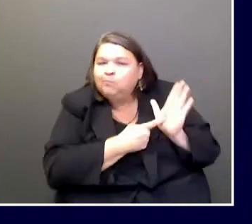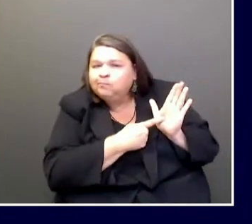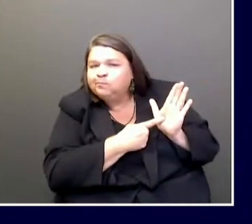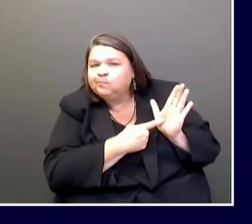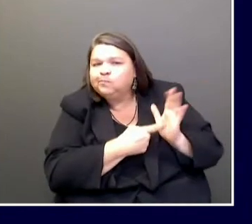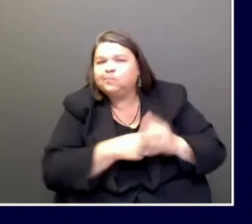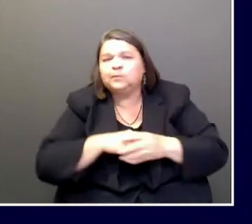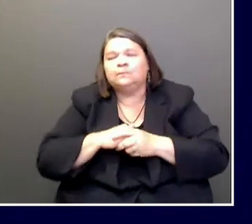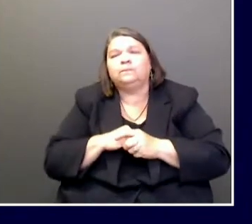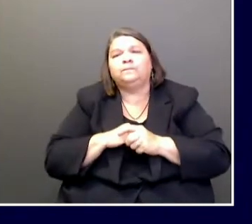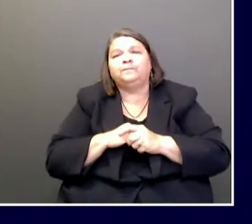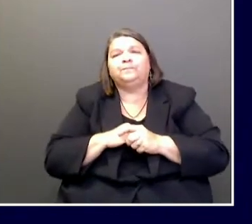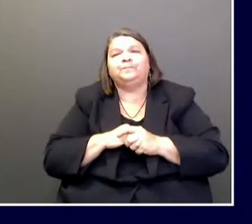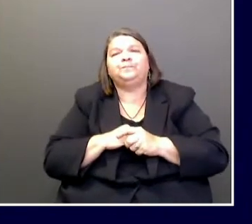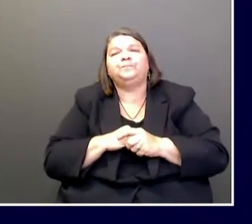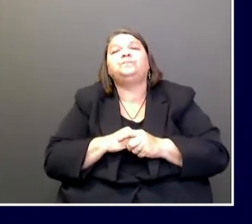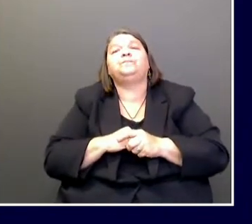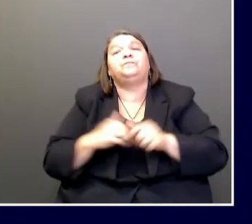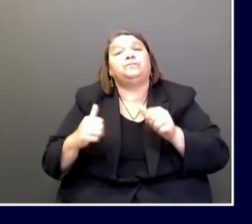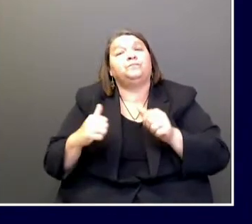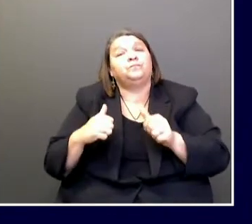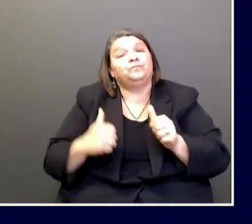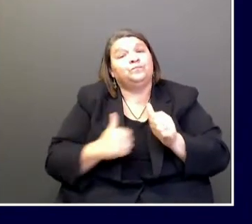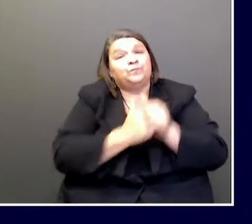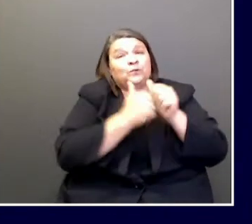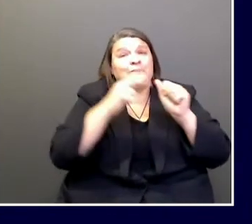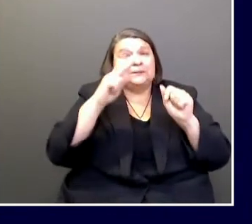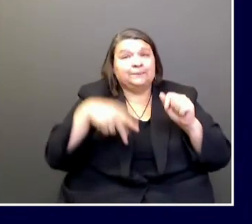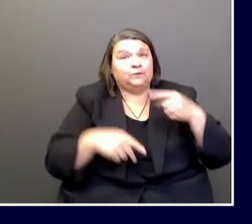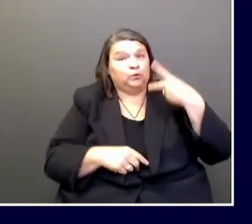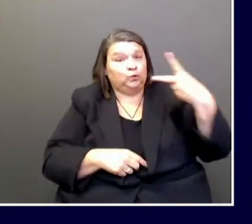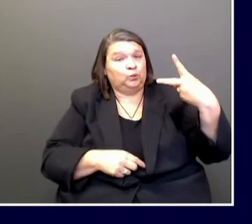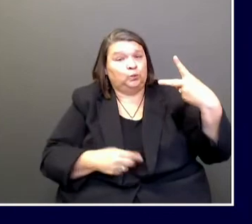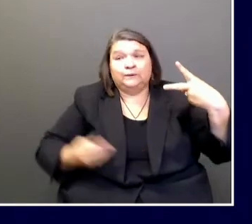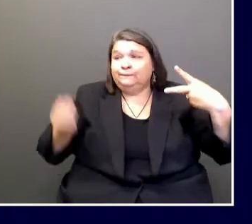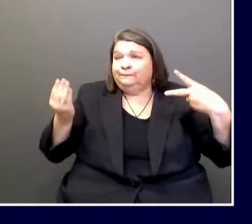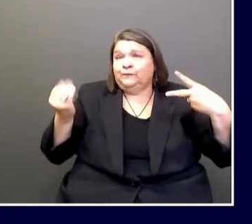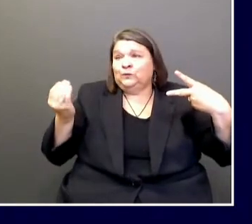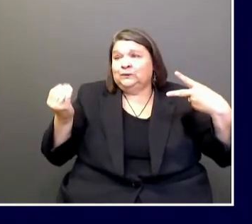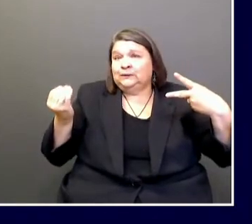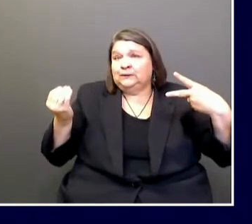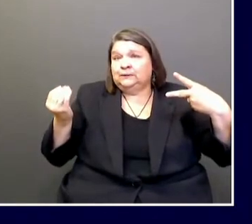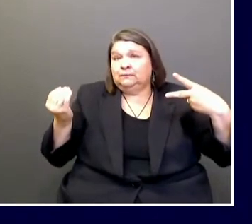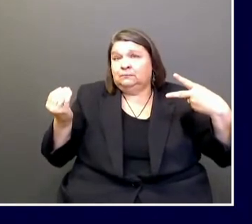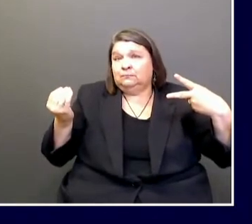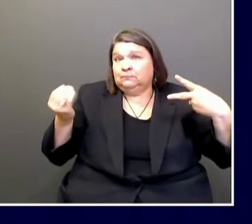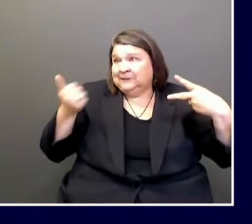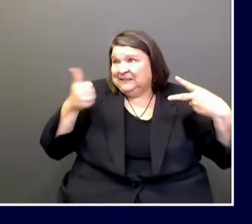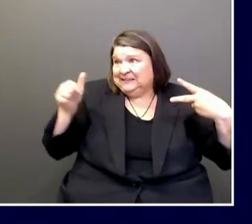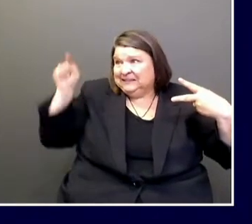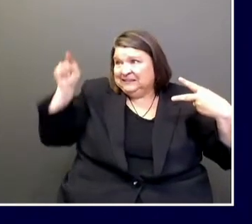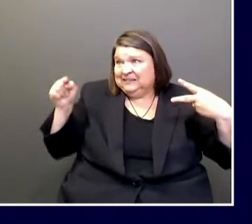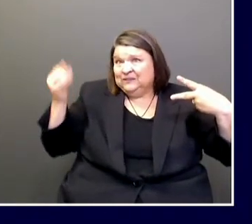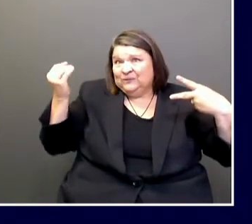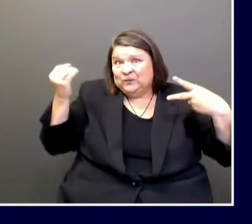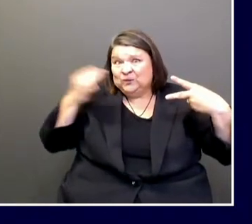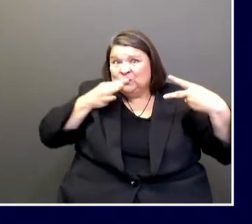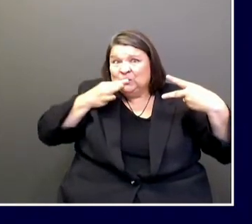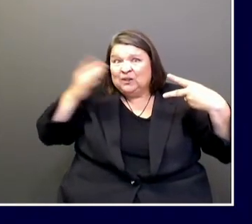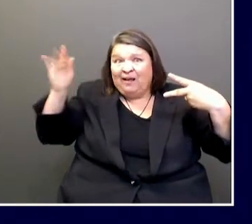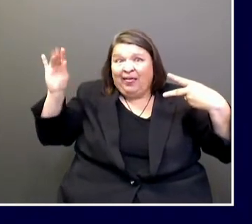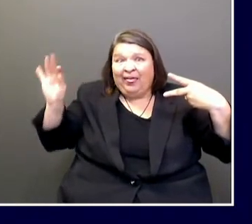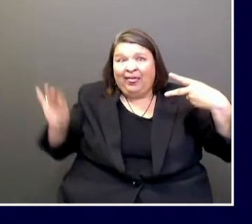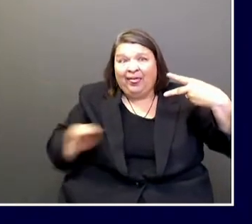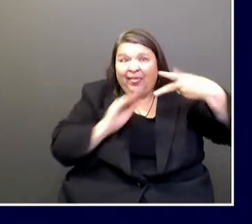14, I guess I would love to know how close the other 14 are. Yep. So that information is also on the USCDC's